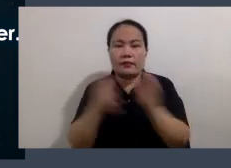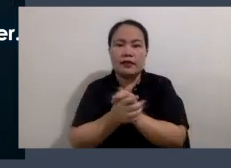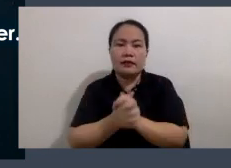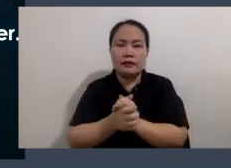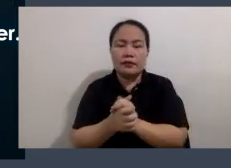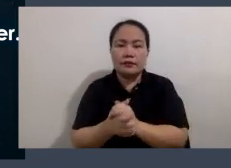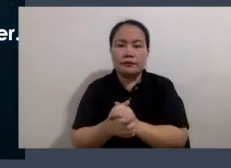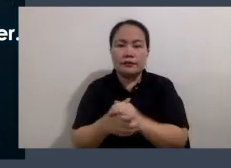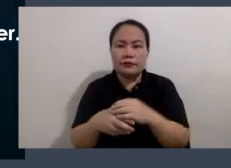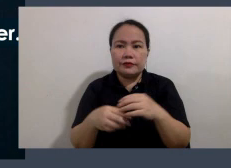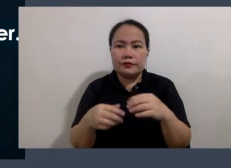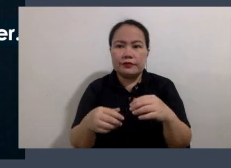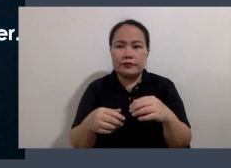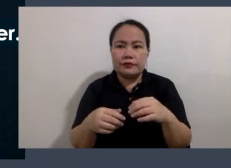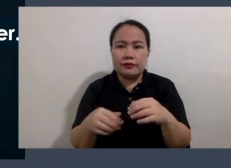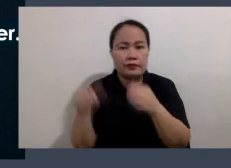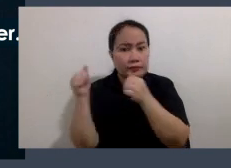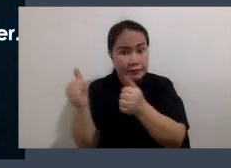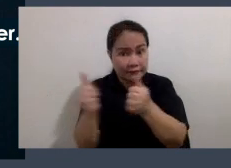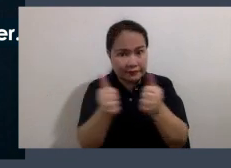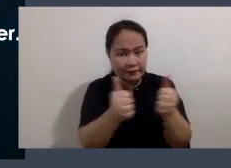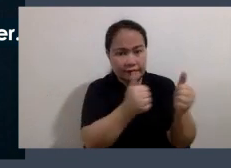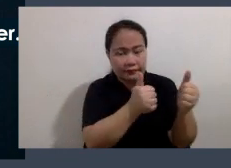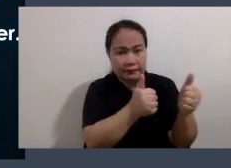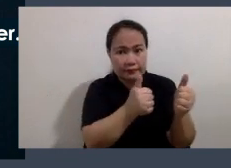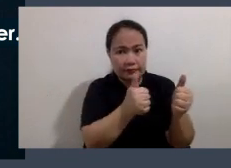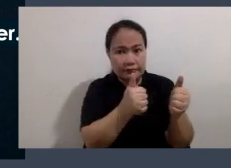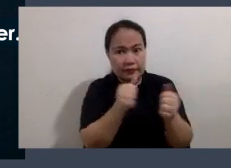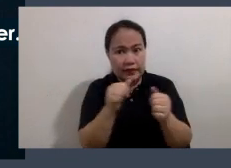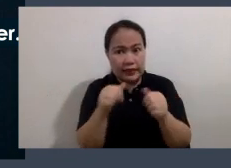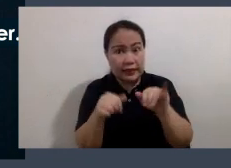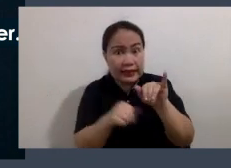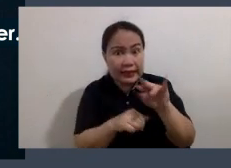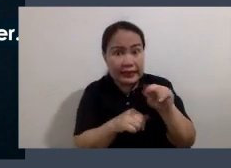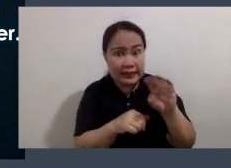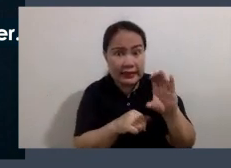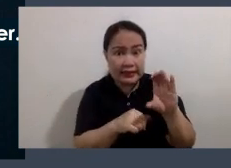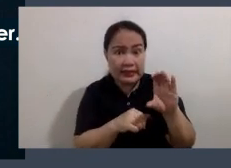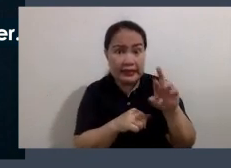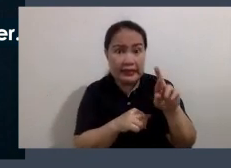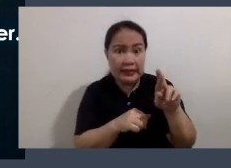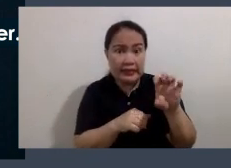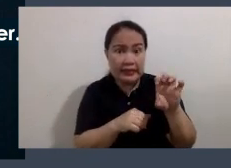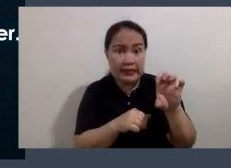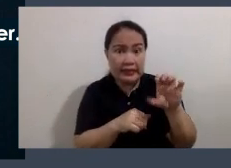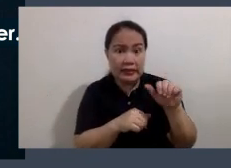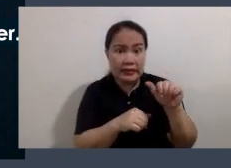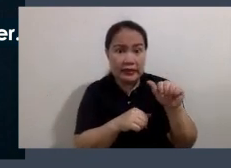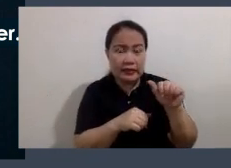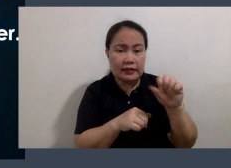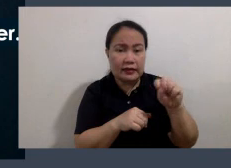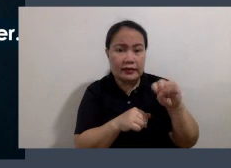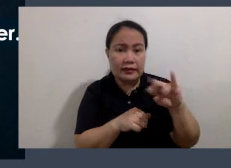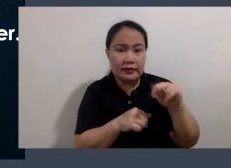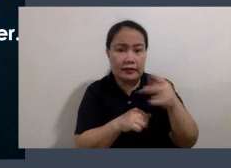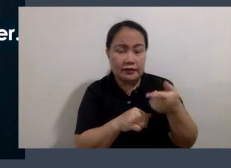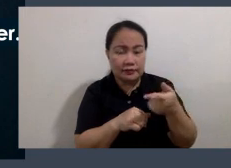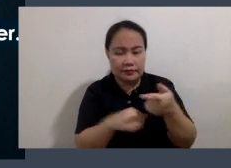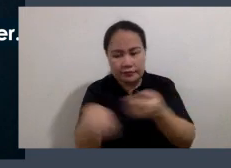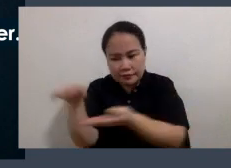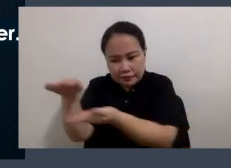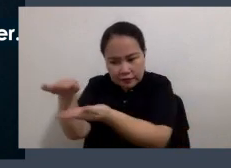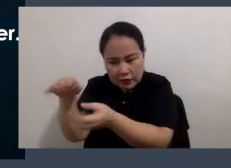line. So we will have, kung i-arrange natin siya in increasing order, simula sa